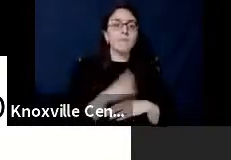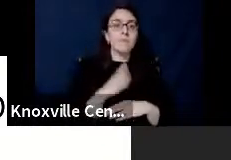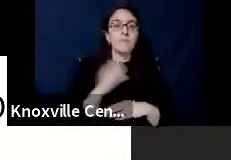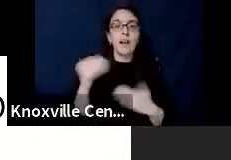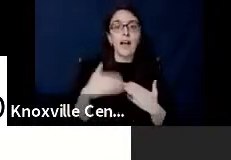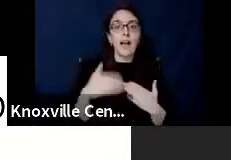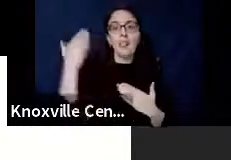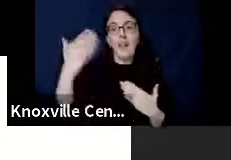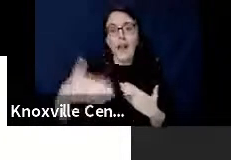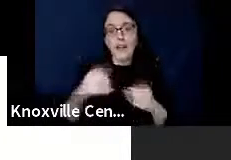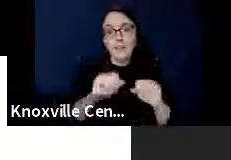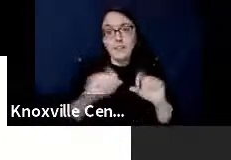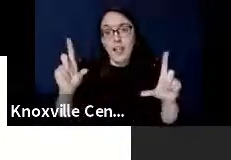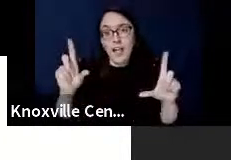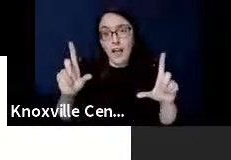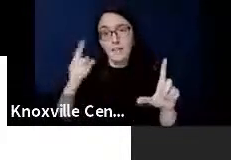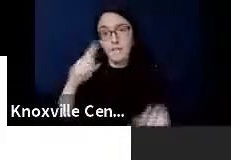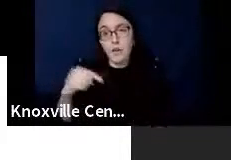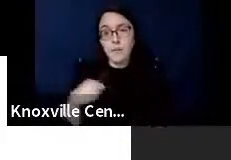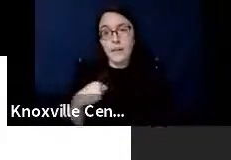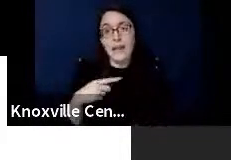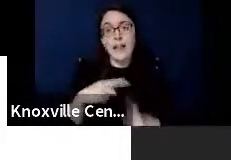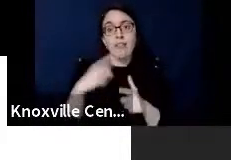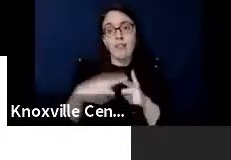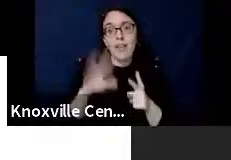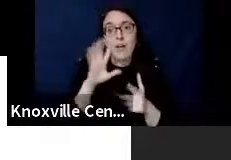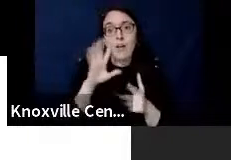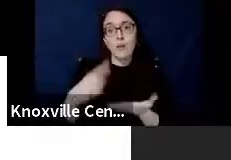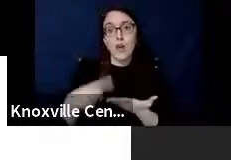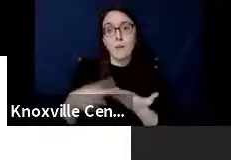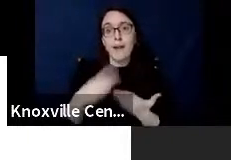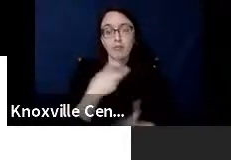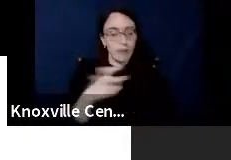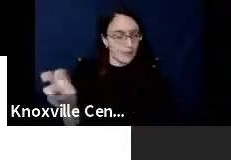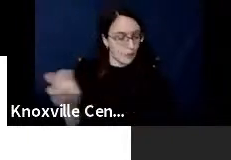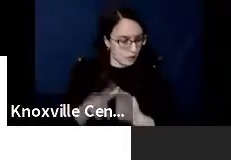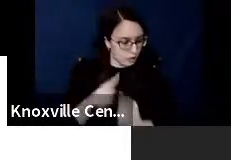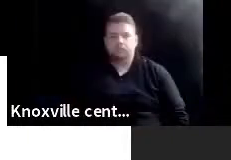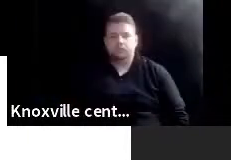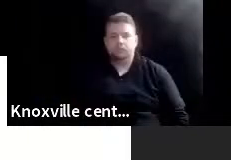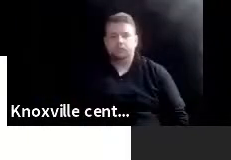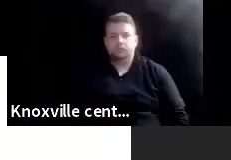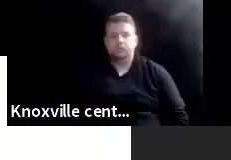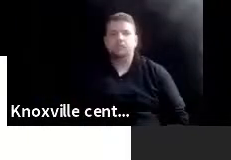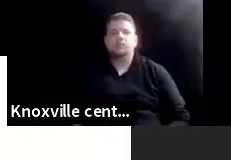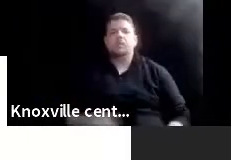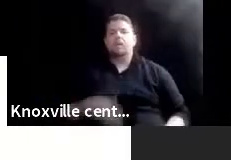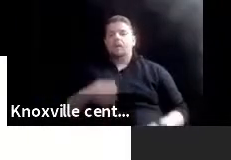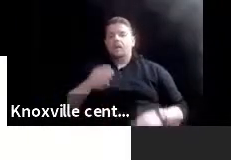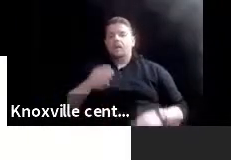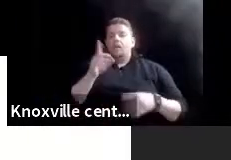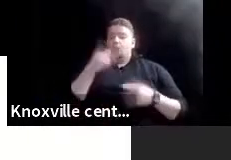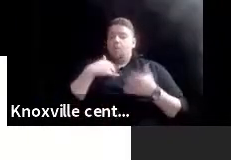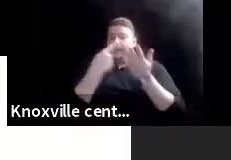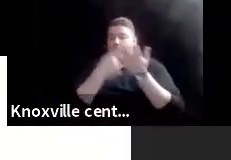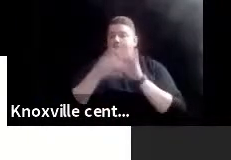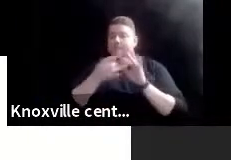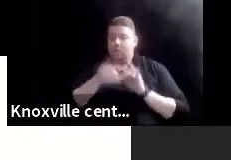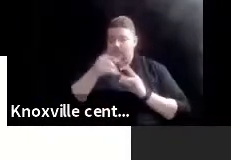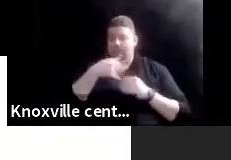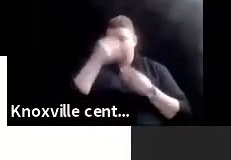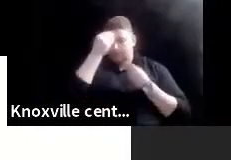Then next slide for me, and then I'll talk about transition to red. So I do want to mention this as an update.